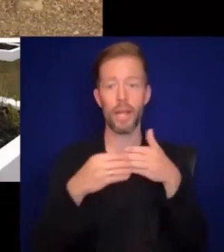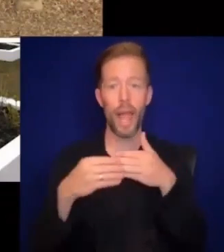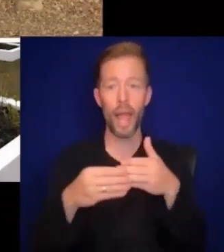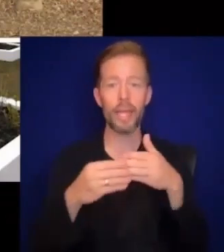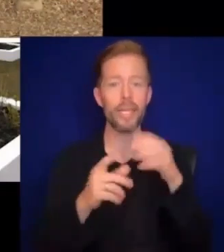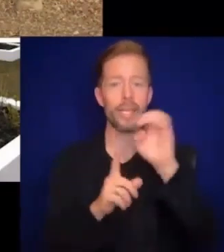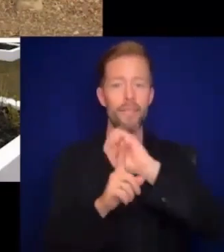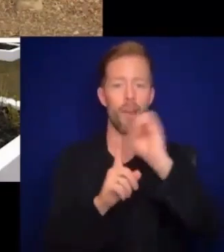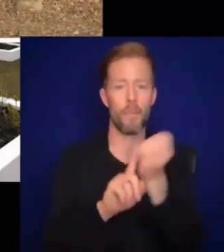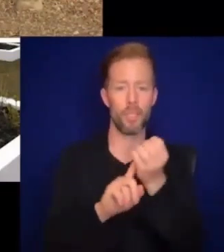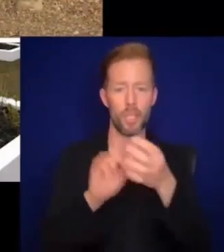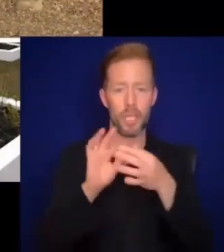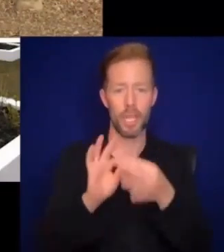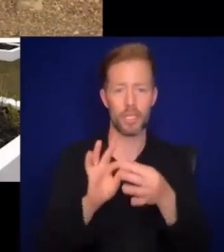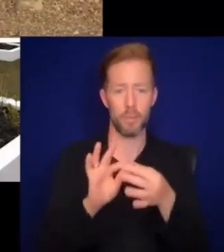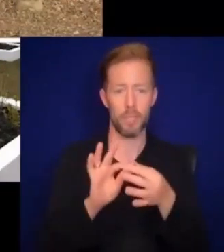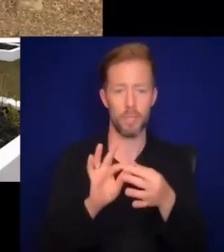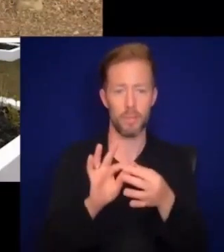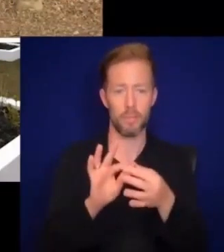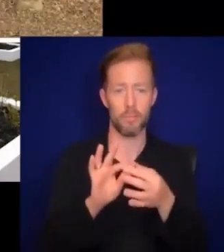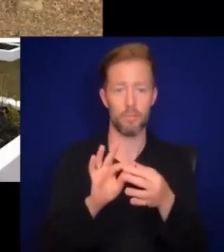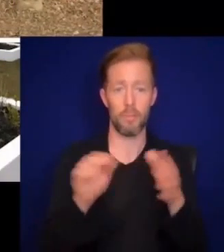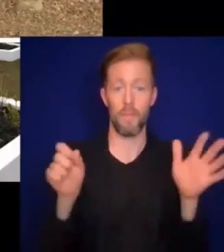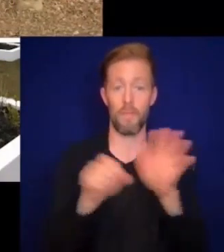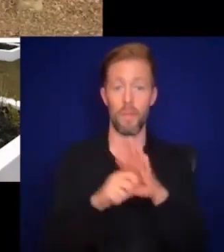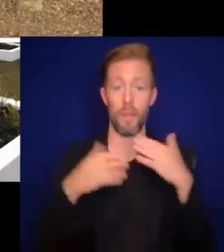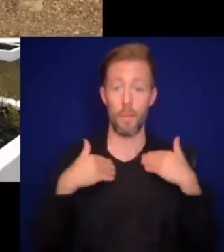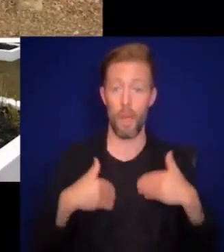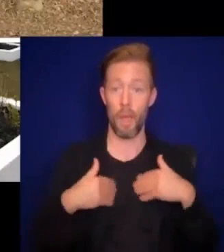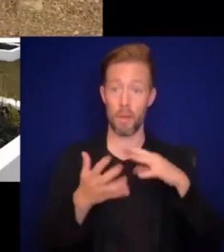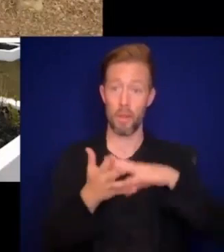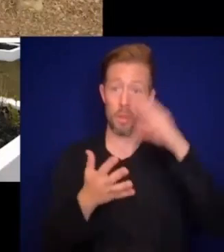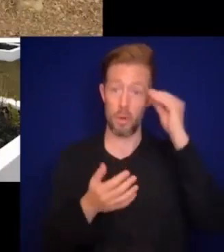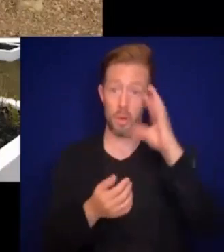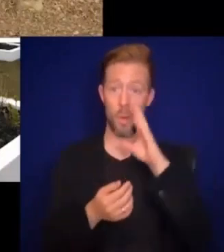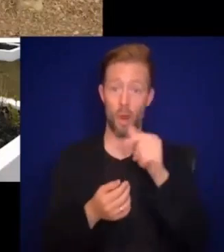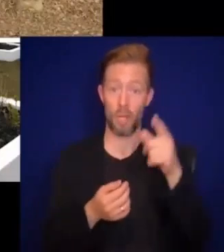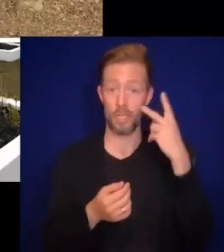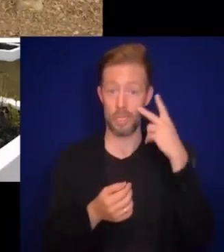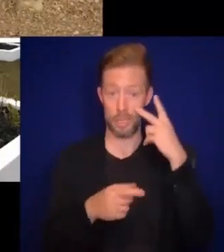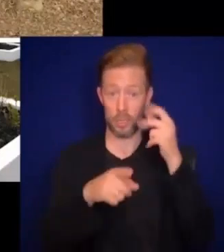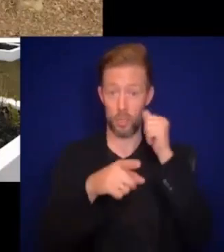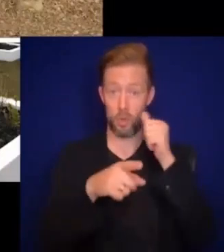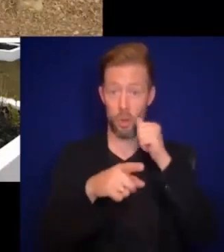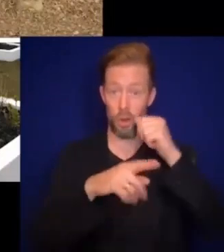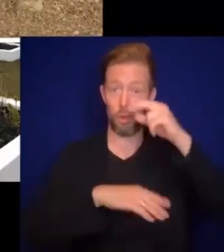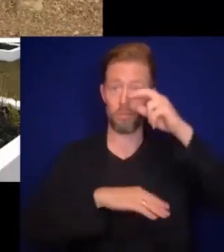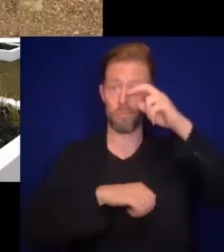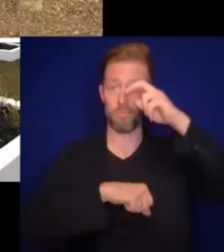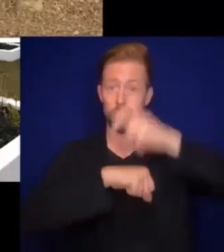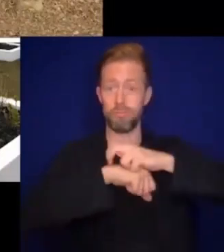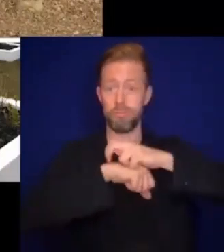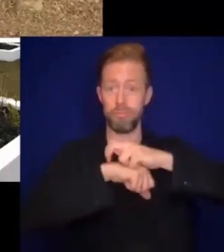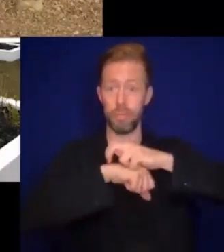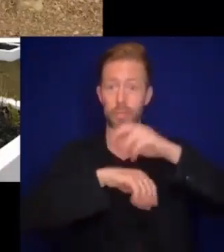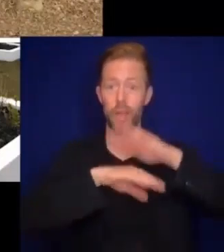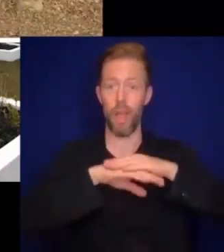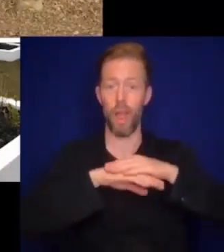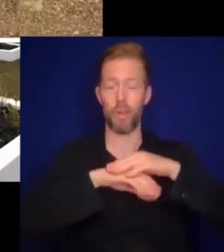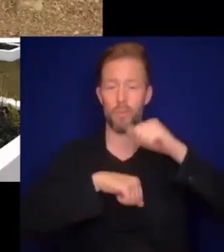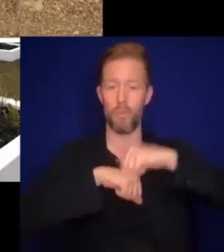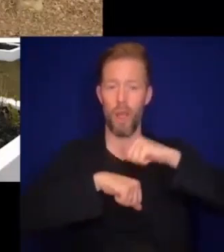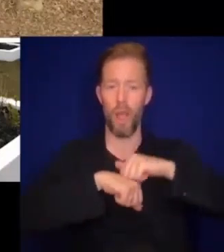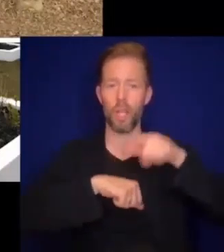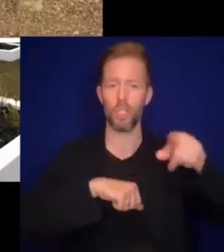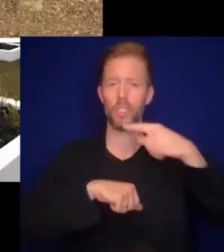for guiding environmental engagement, full body learning. Why not? This rock is warm,